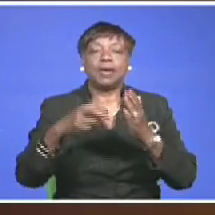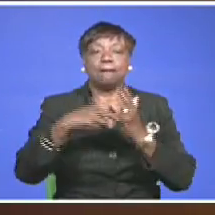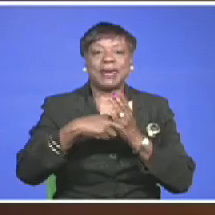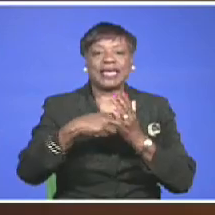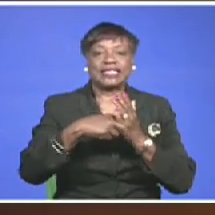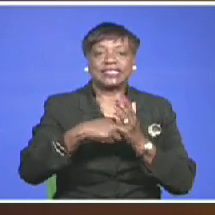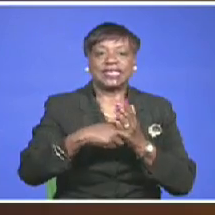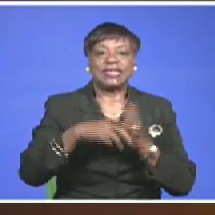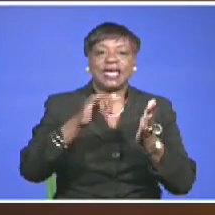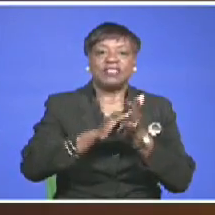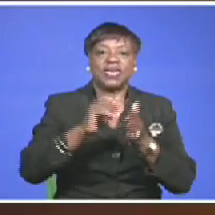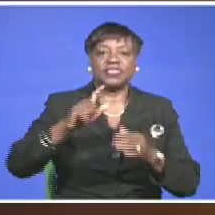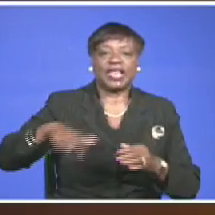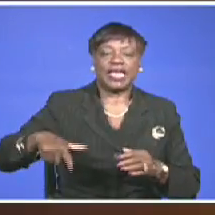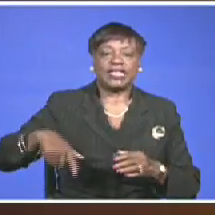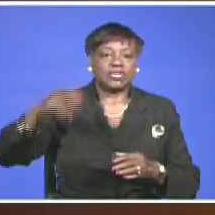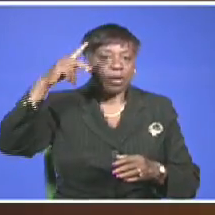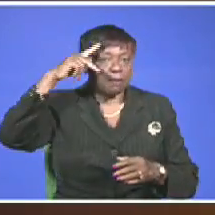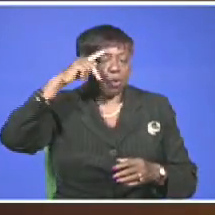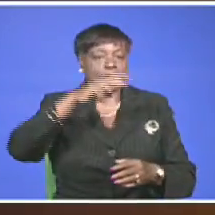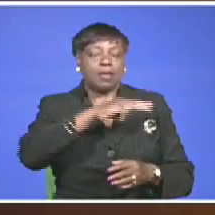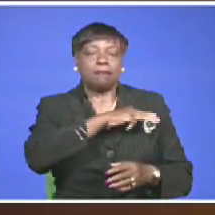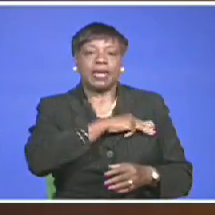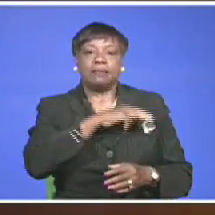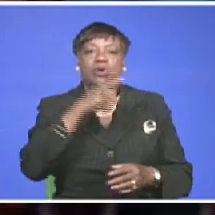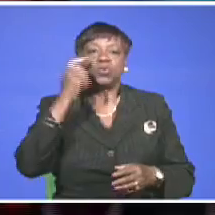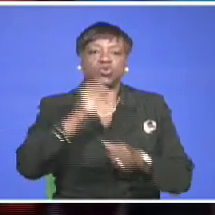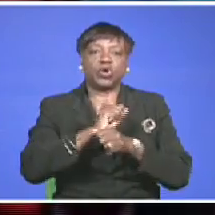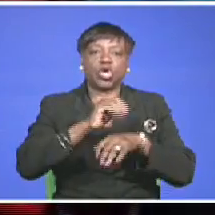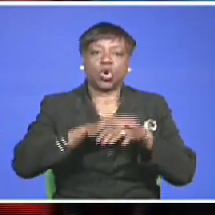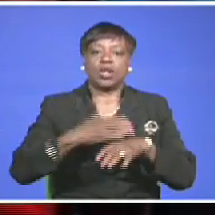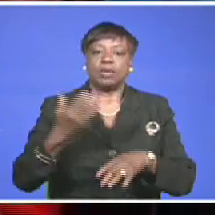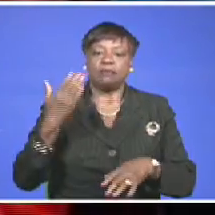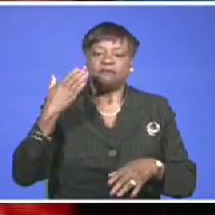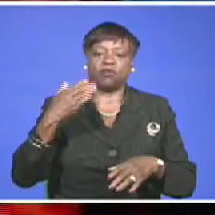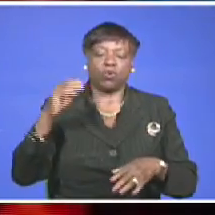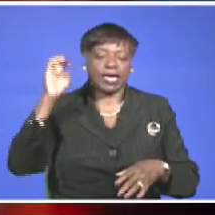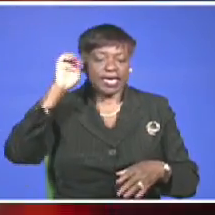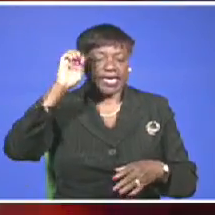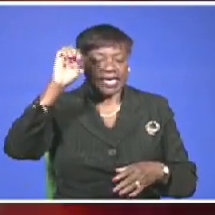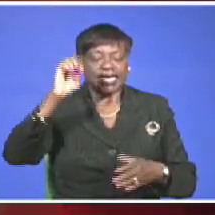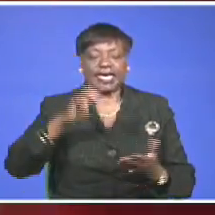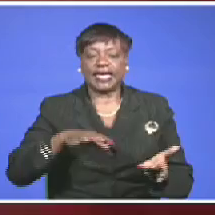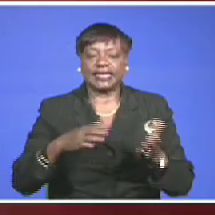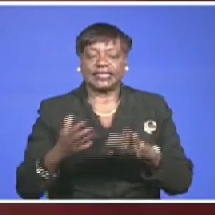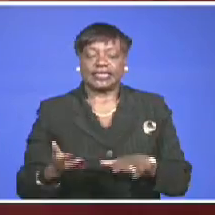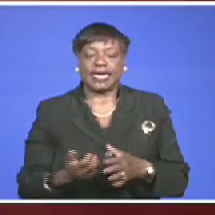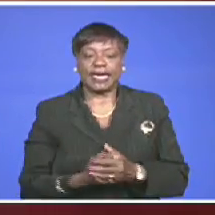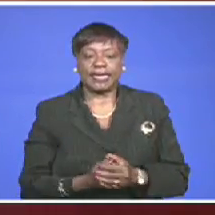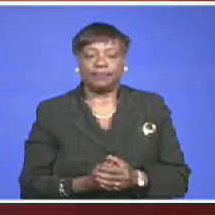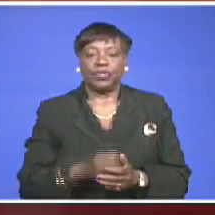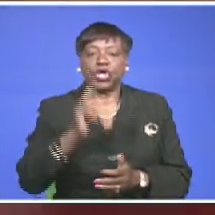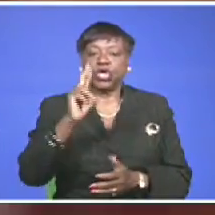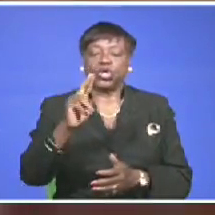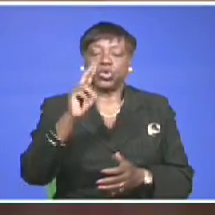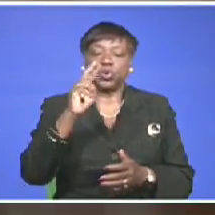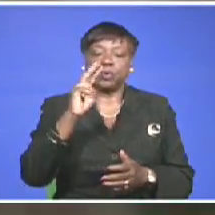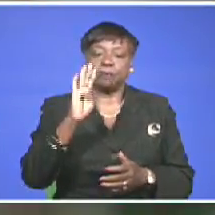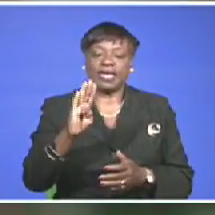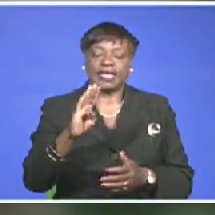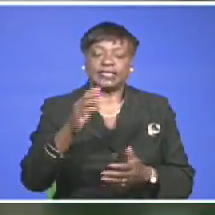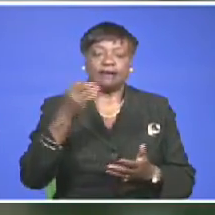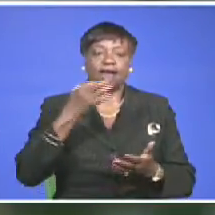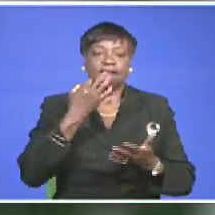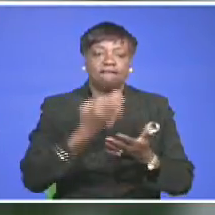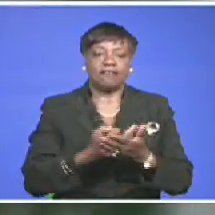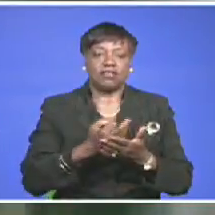the late Paul Melbourne, was working on before he passed. UB Fit is set to host a fundraiser on April 7th. It's all about promoting